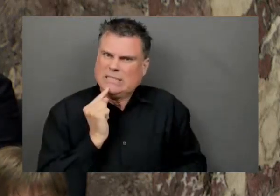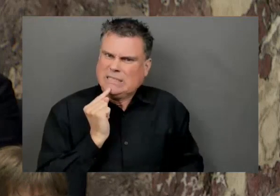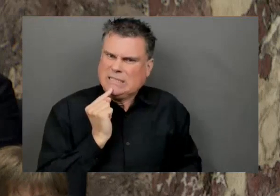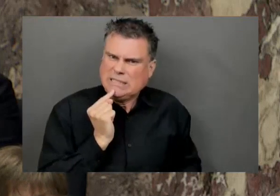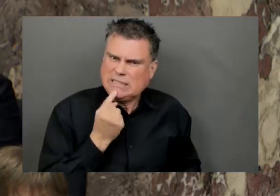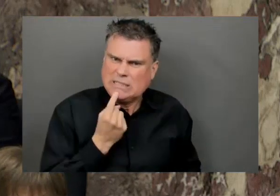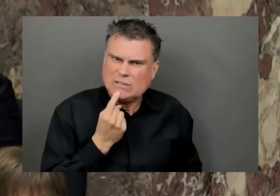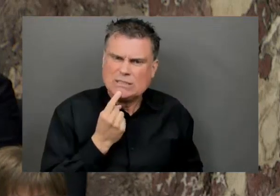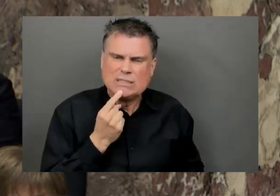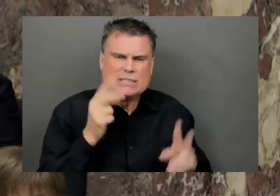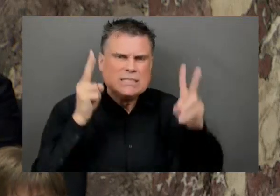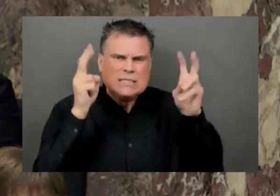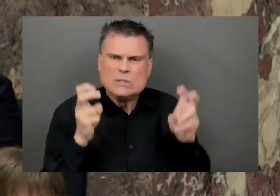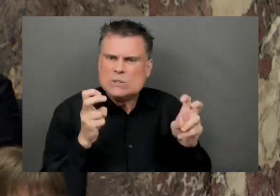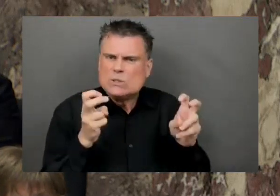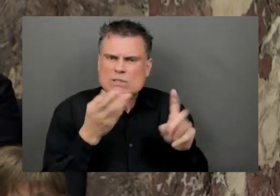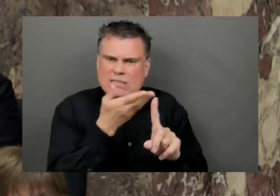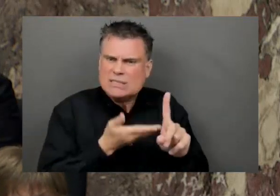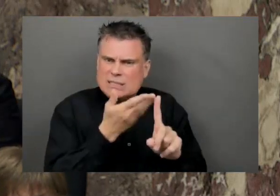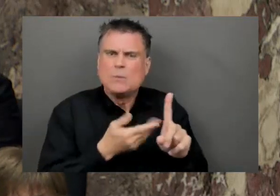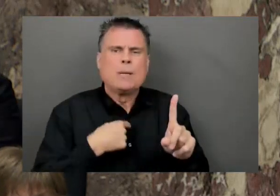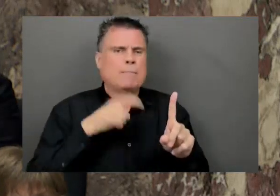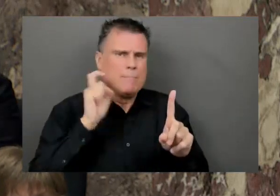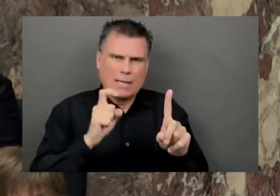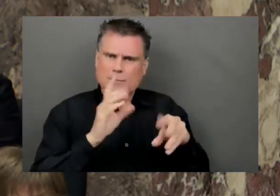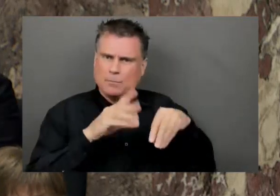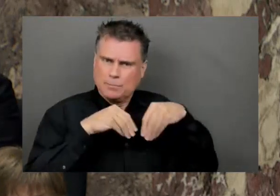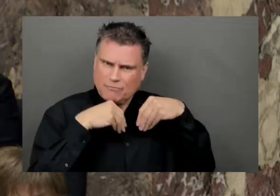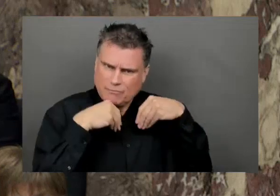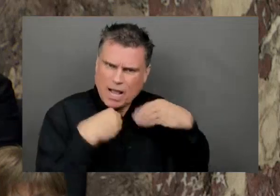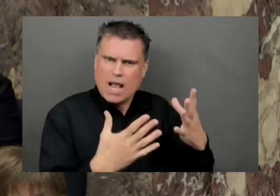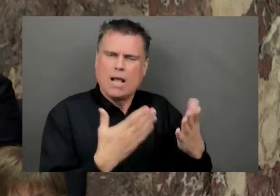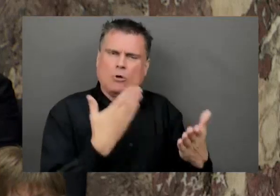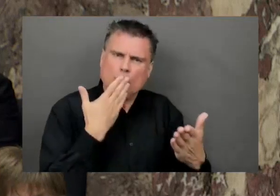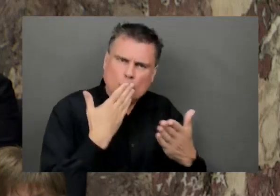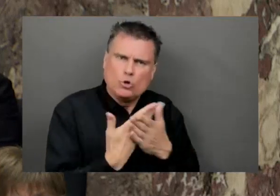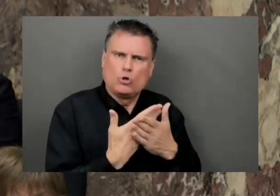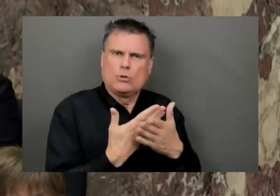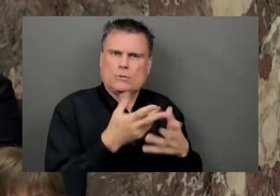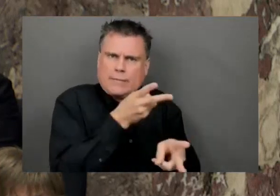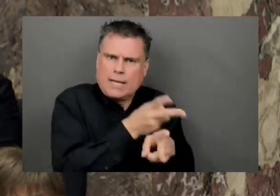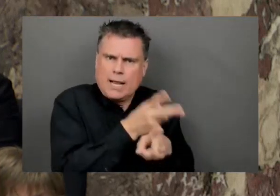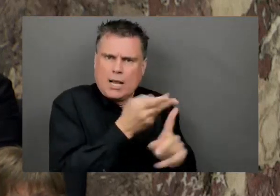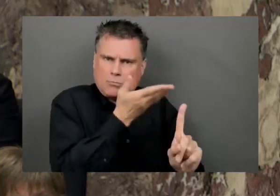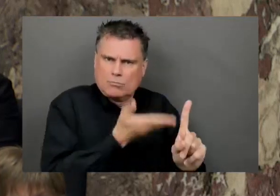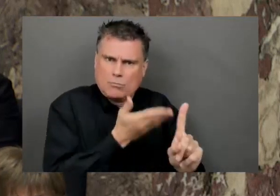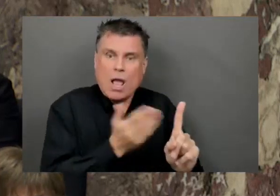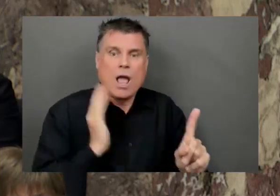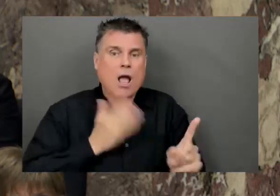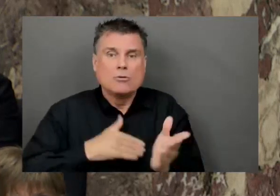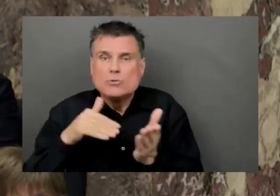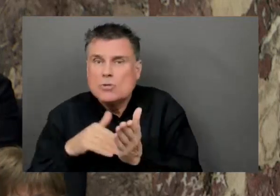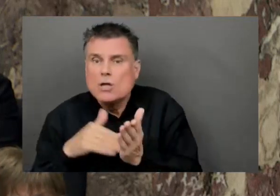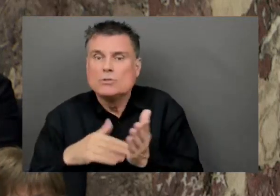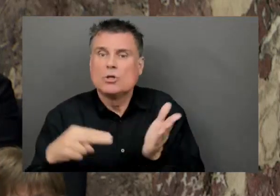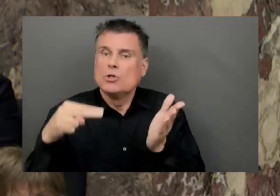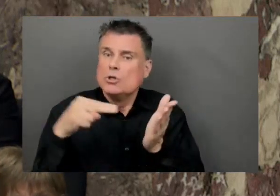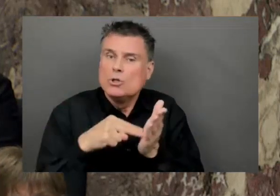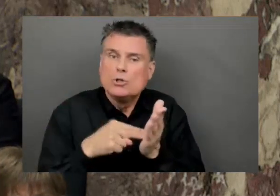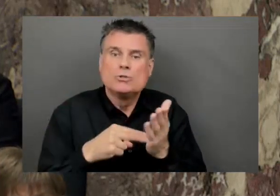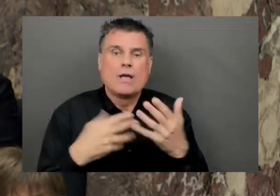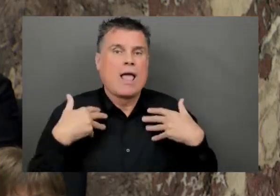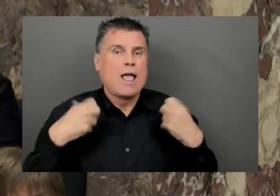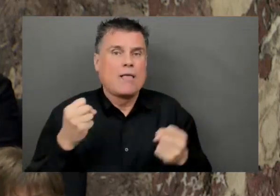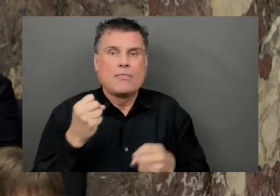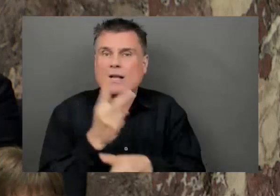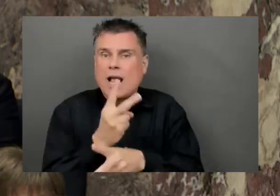what our doctors and our nurses and our health sciences professionals, our healthcare workers commit to do every day. They wouldn't agree, I don't